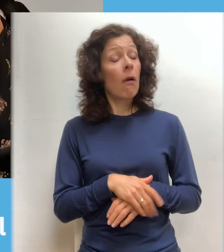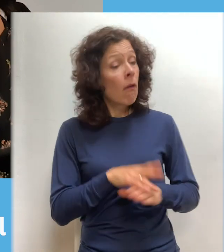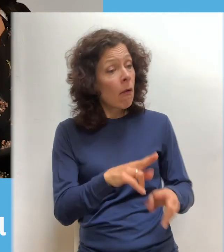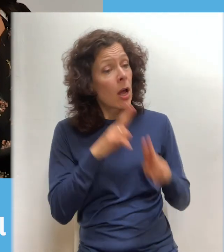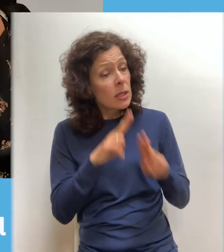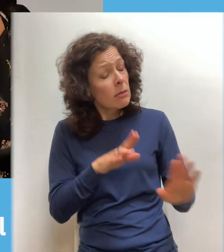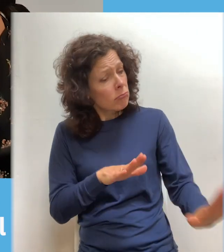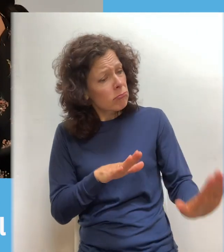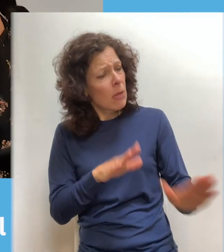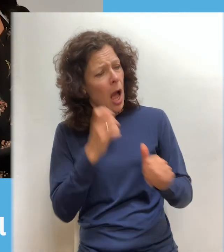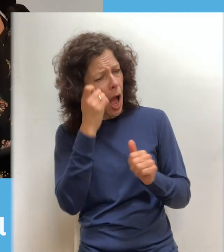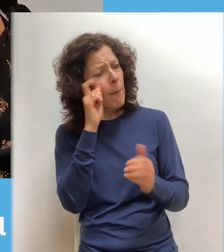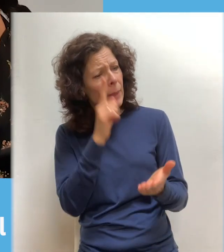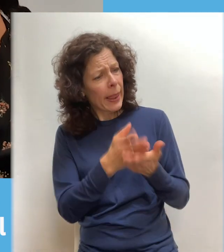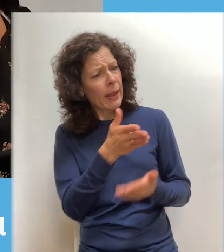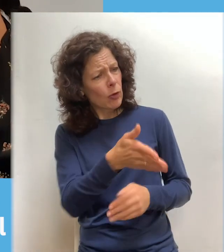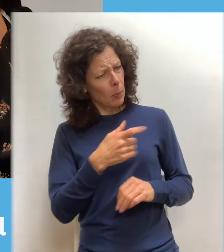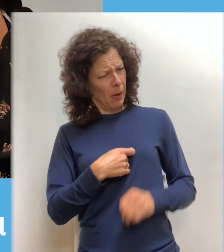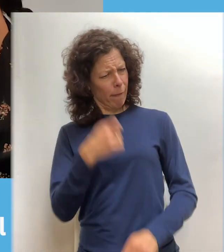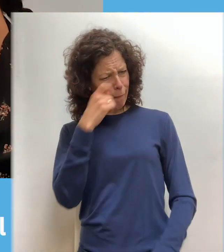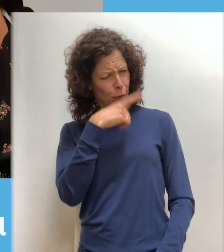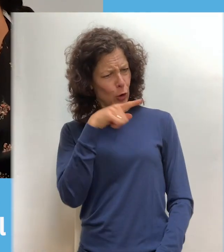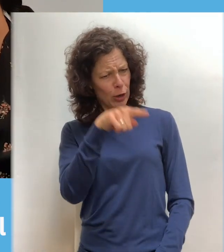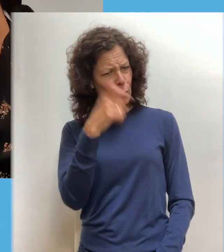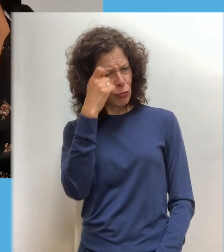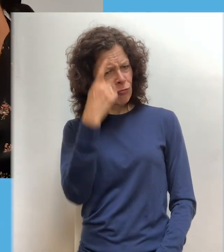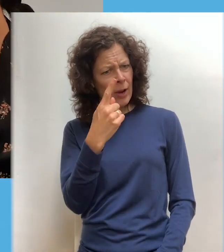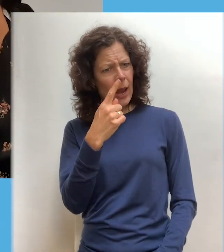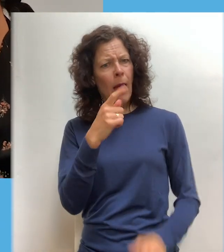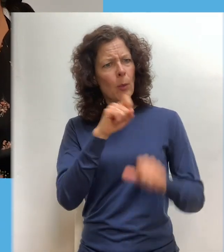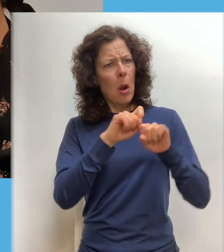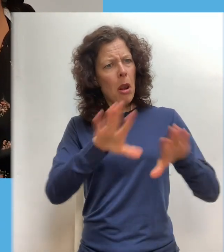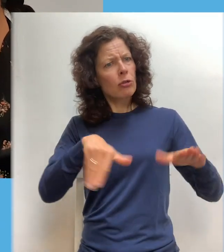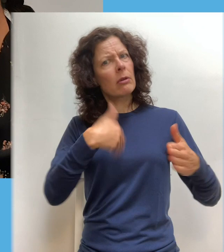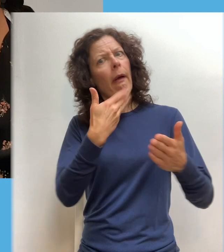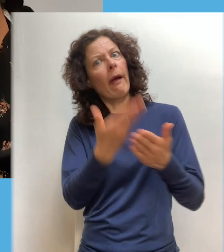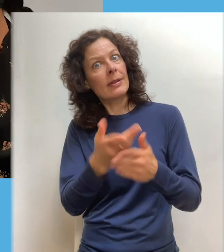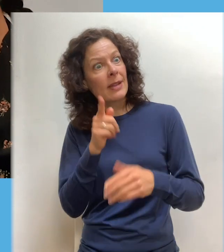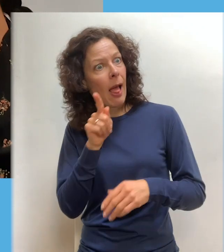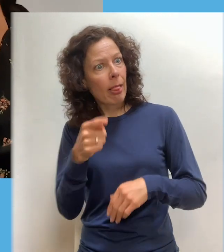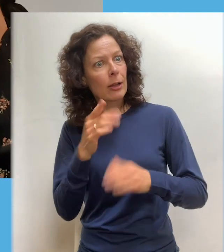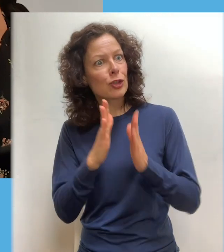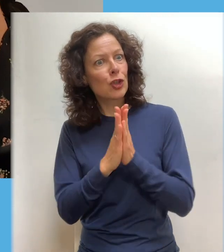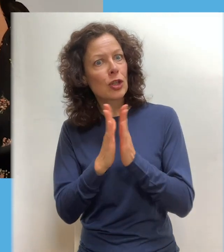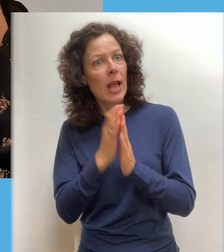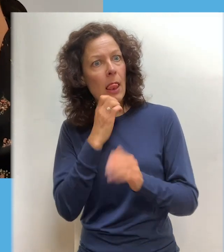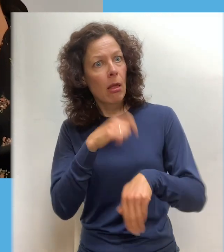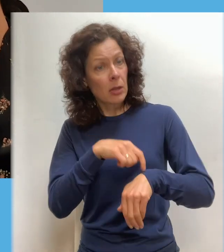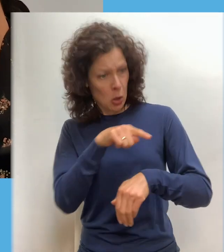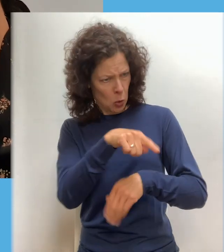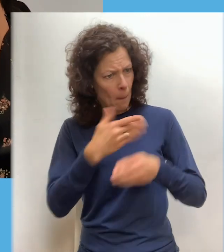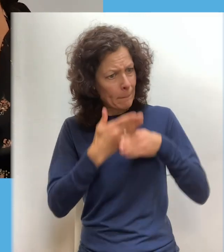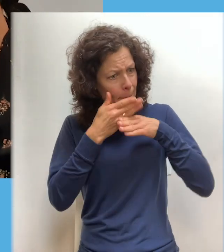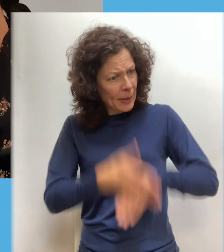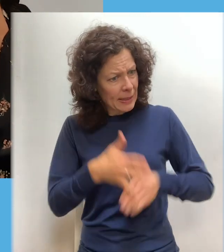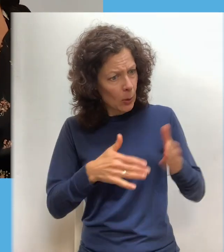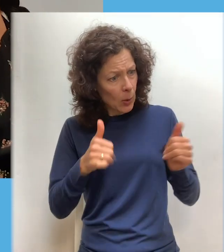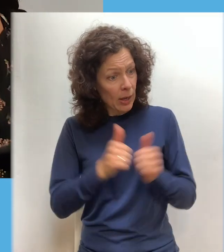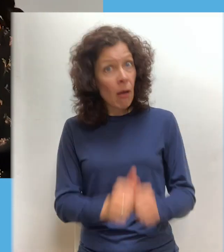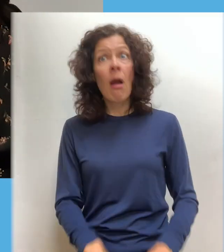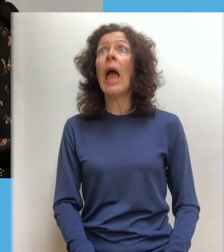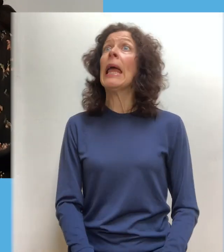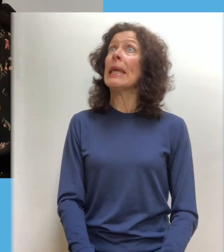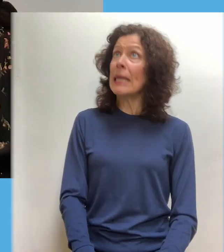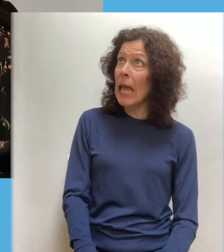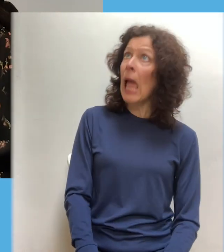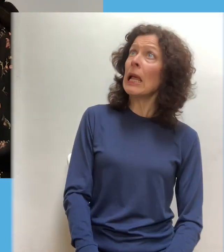you, Sunny, but it's odd you didn't realize it was lost until then," she said, smiling. "It must have been a very busy weekend."